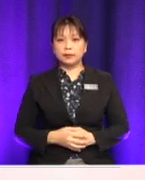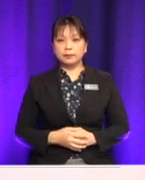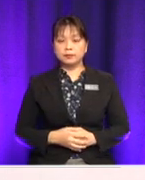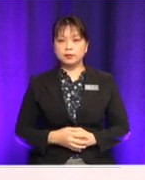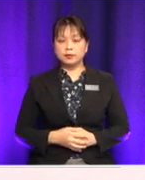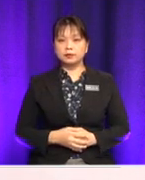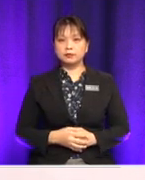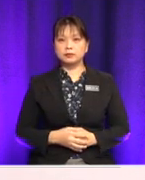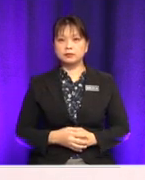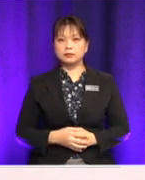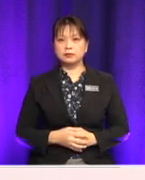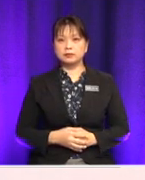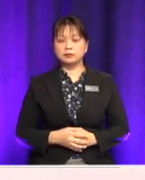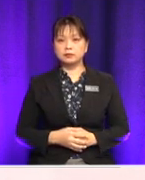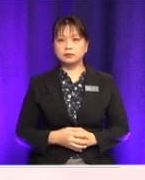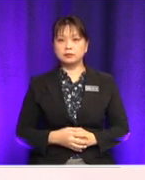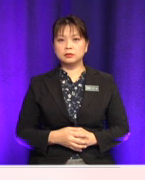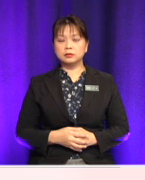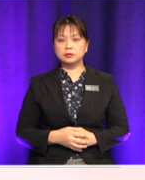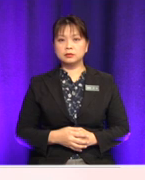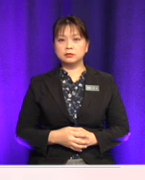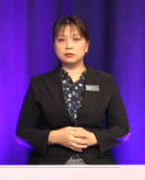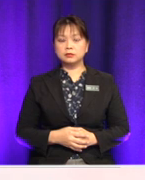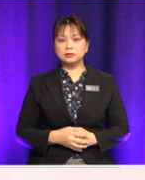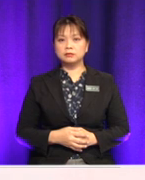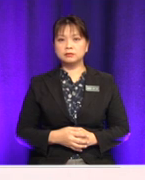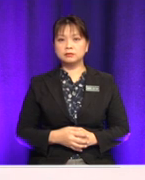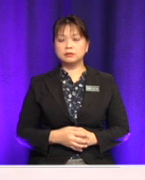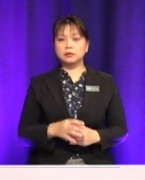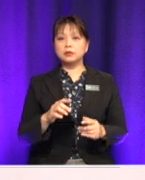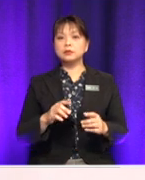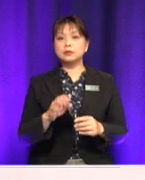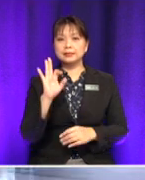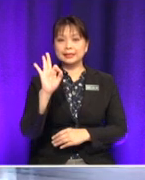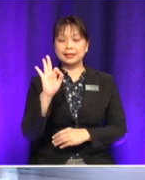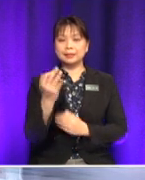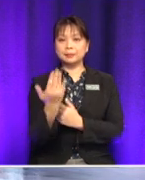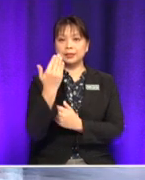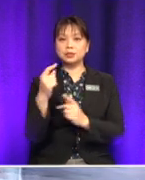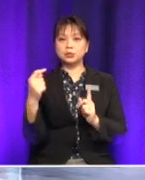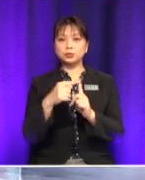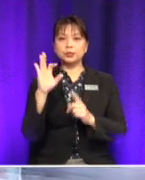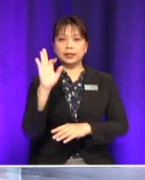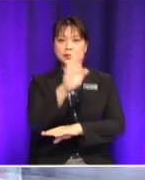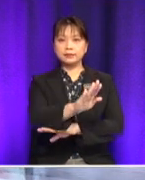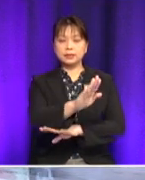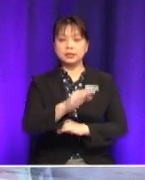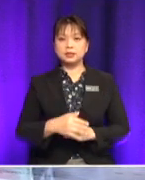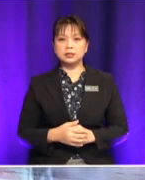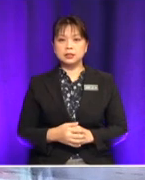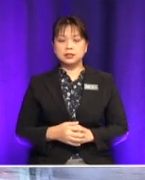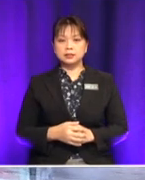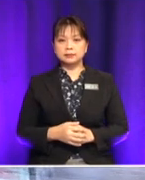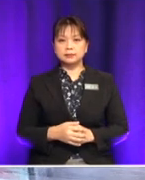Sunday from 9 in the morning to 9 in the evening, except Fridays when they close in the afternoon from 1 to half past 2.